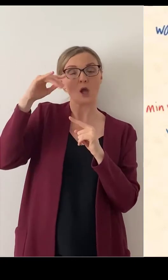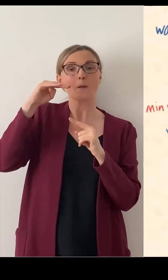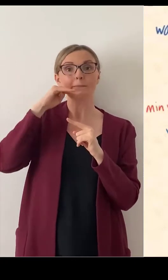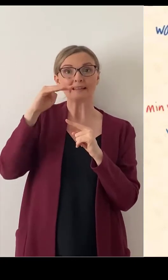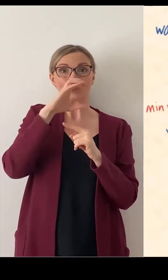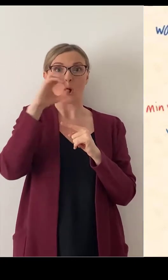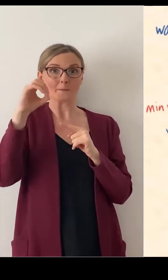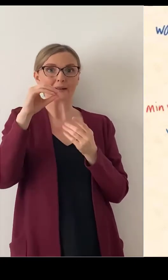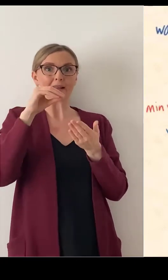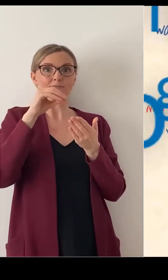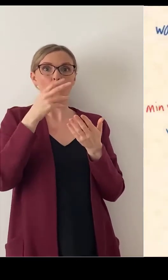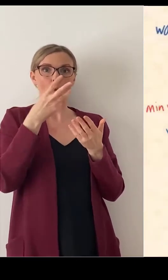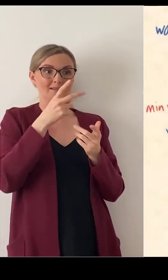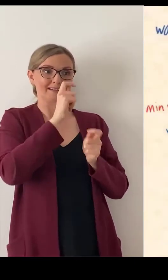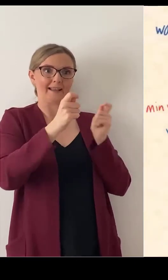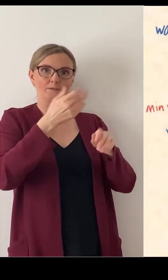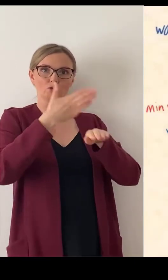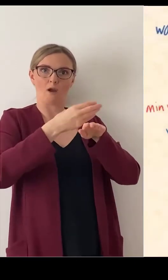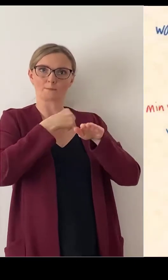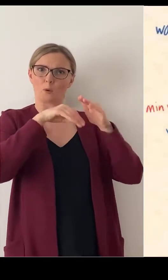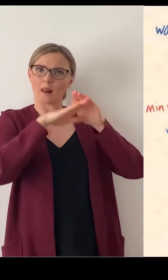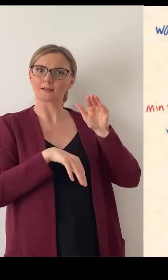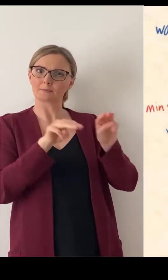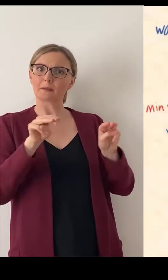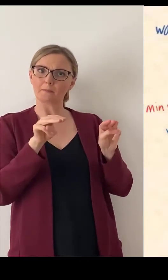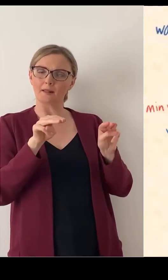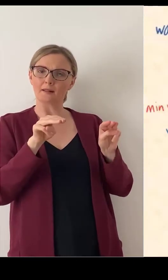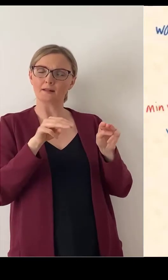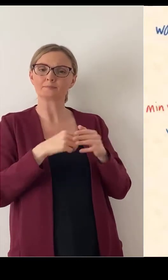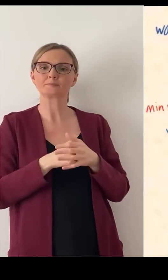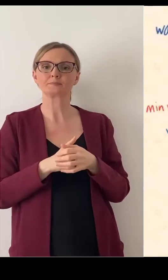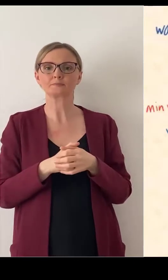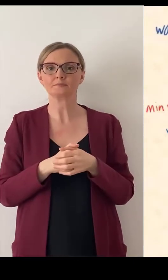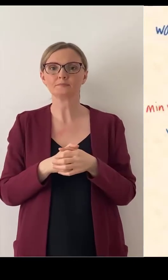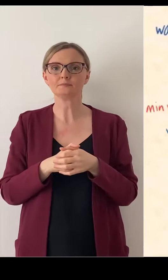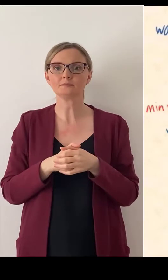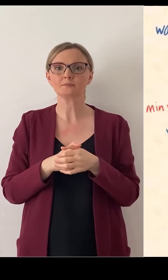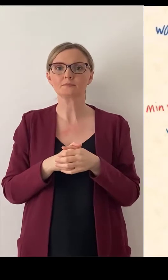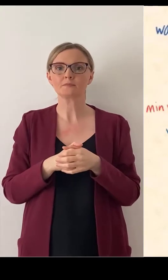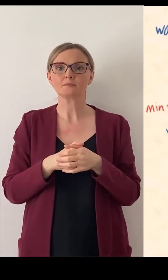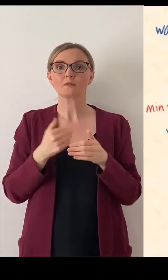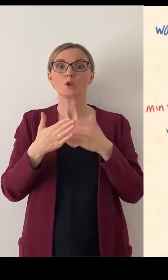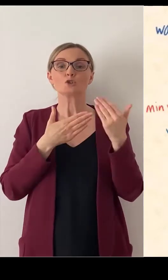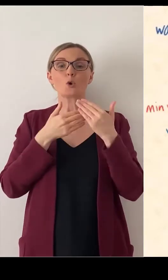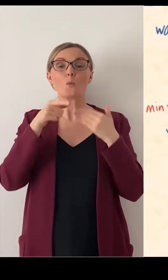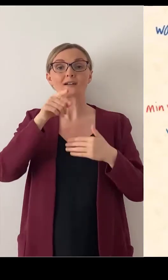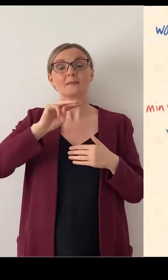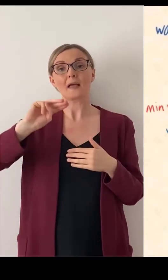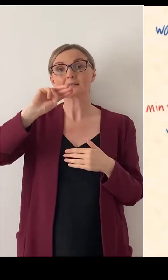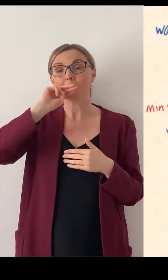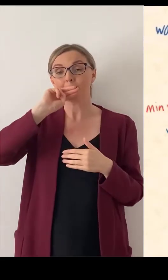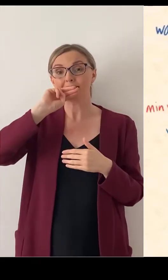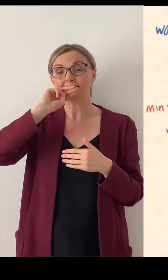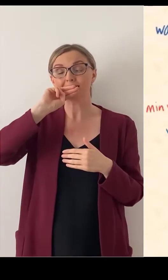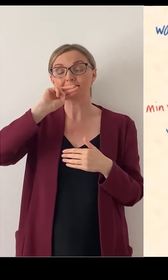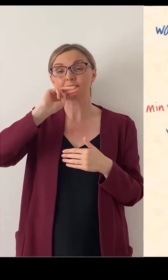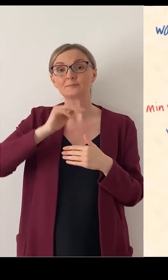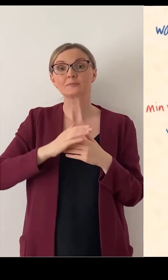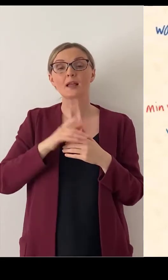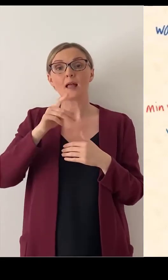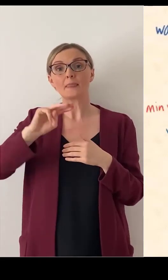less people. Now, what this means is the imposition of a minimum wage regulation, market clearing wage rate,